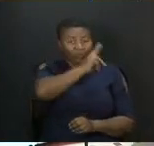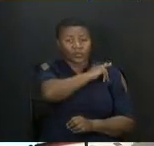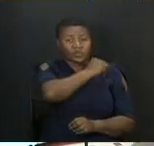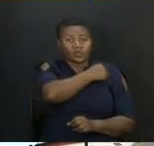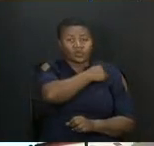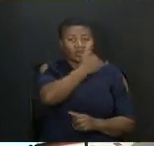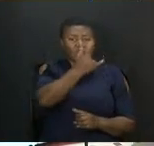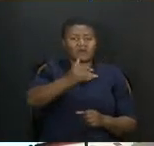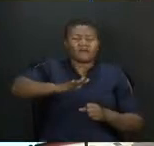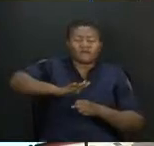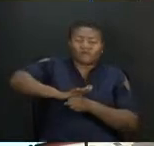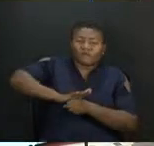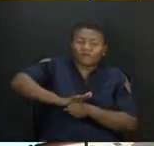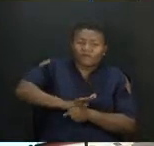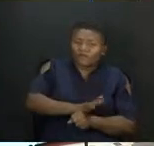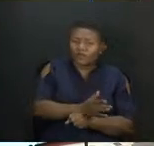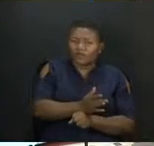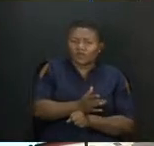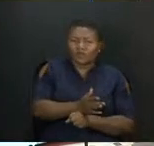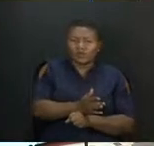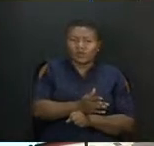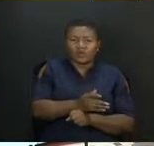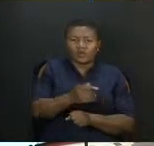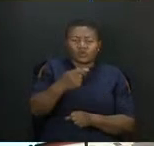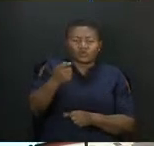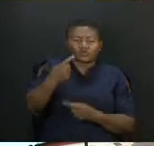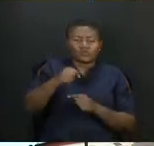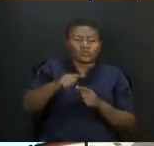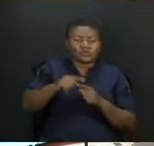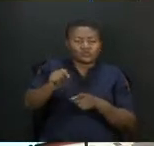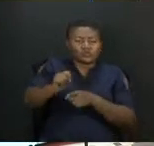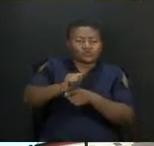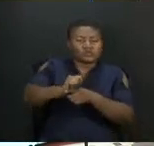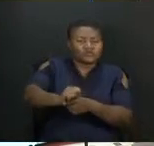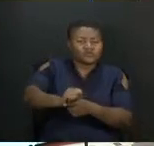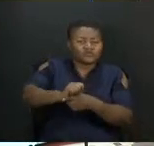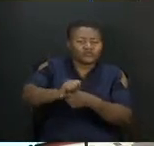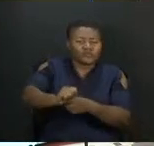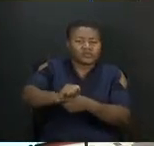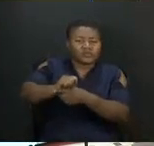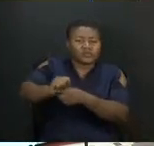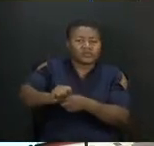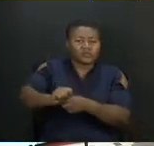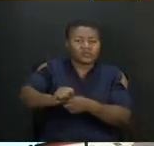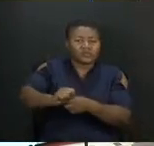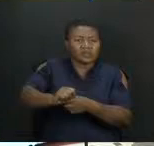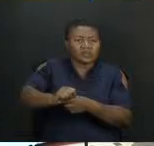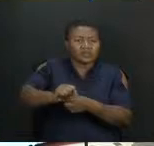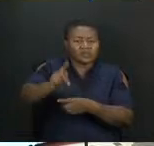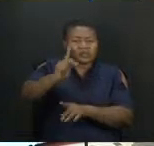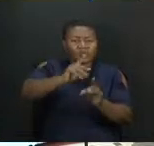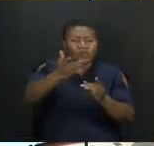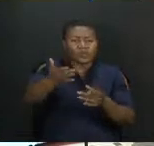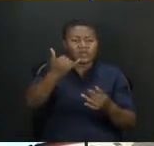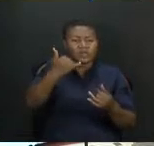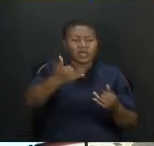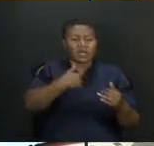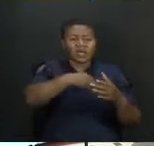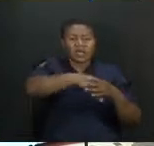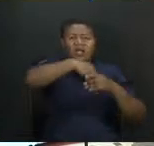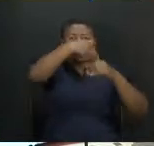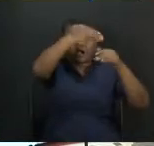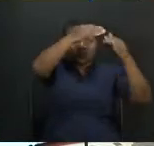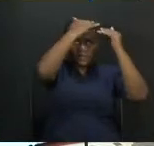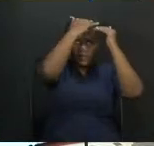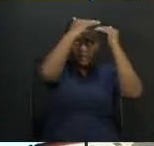treatment center. They've also set up a tent outside to receive